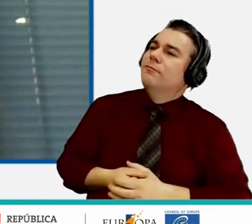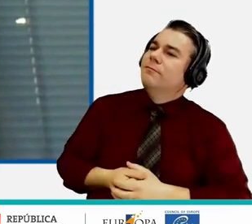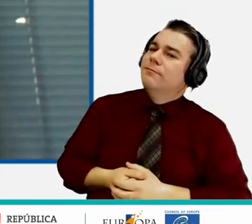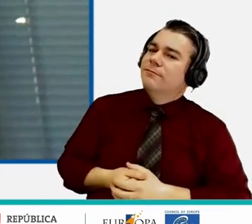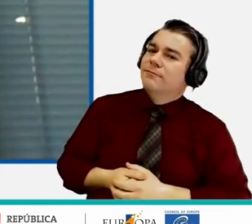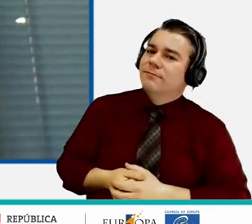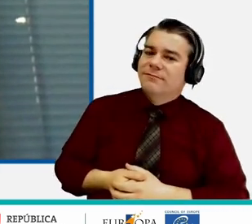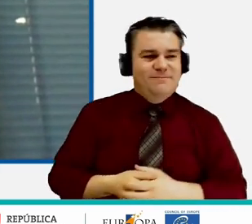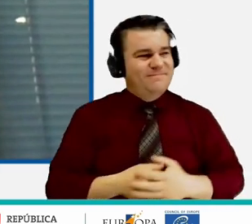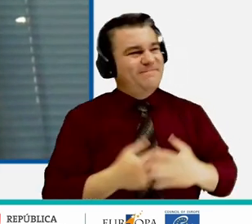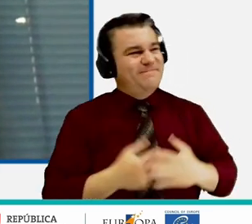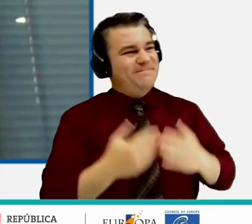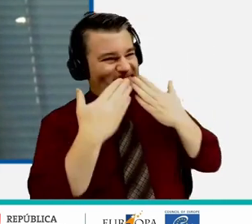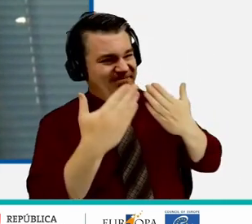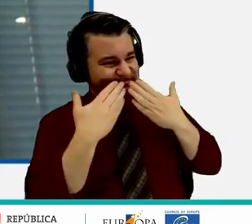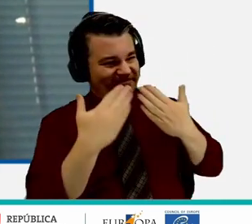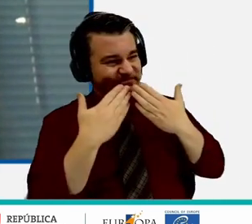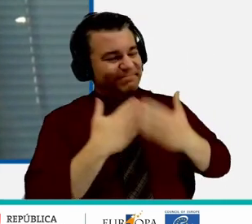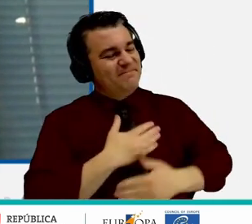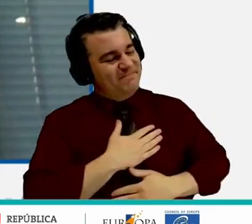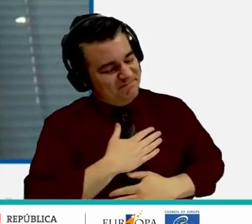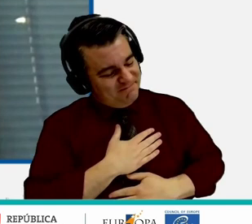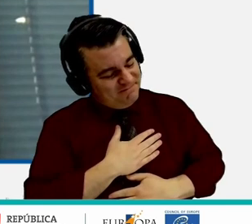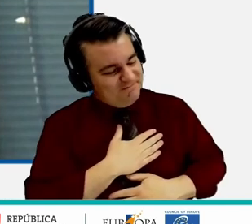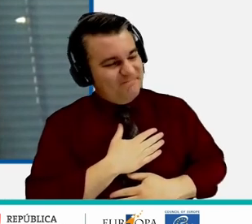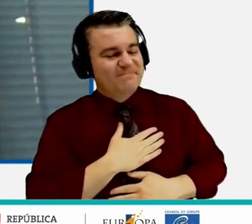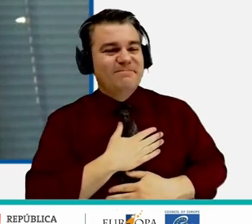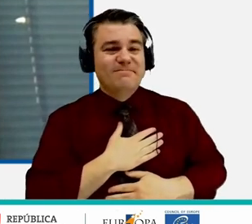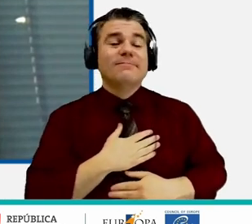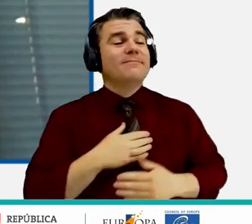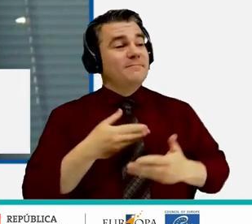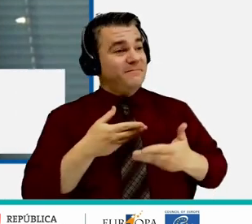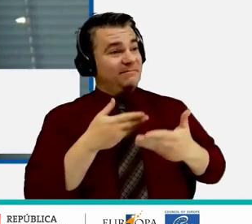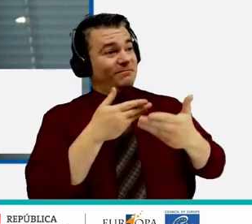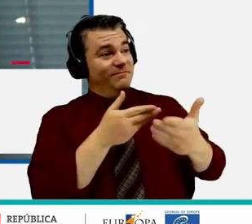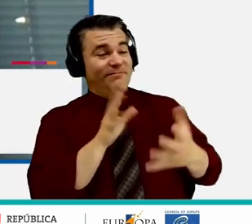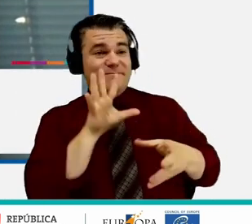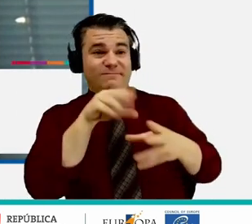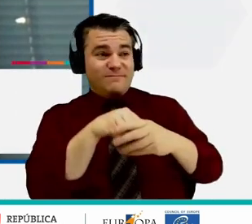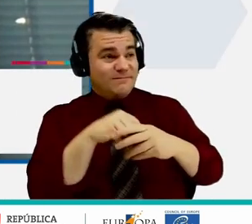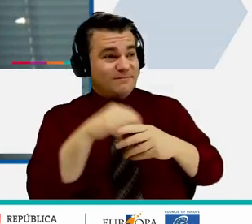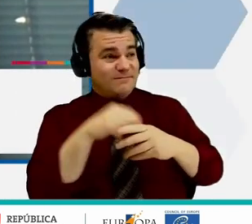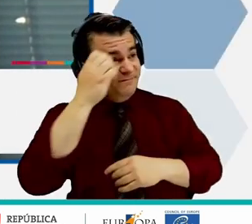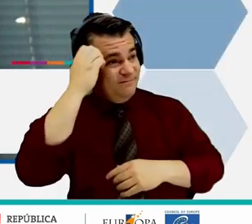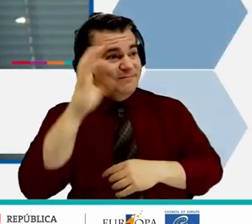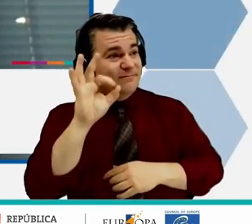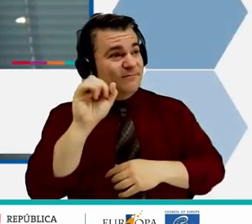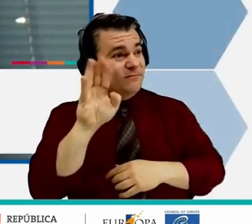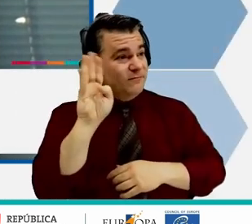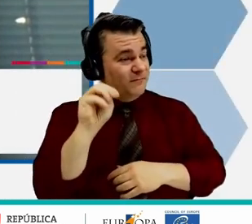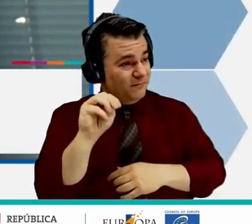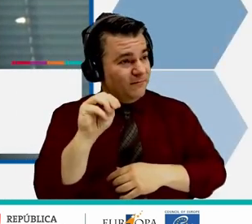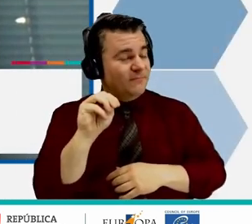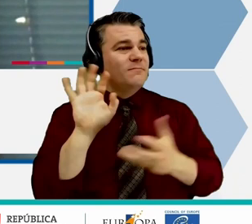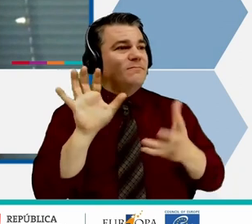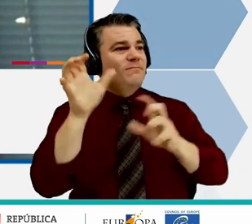Thank you very much, Mrs. Elena Salguero, also for welcoming us in the European Forum for Disaster Risk Reduction. We are very